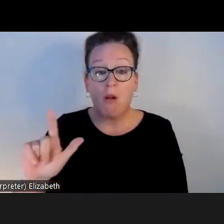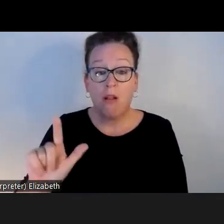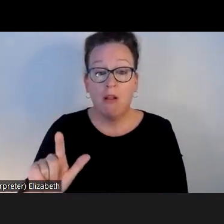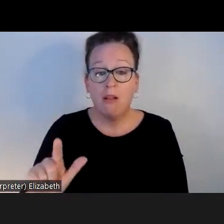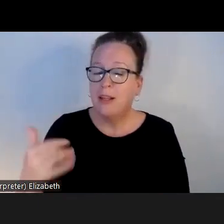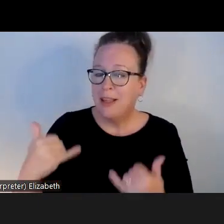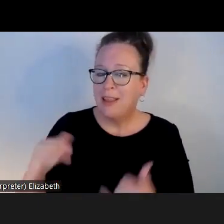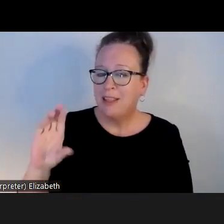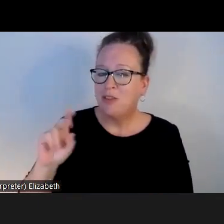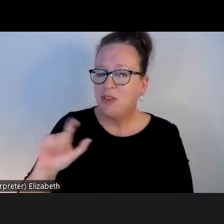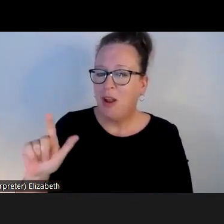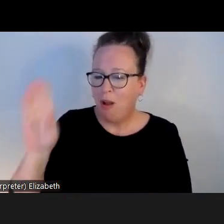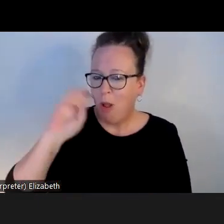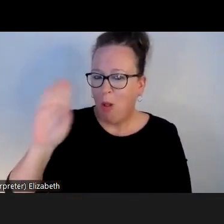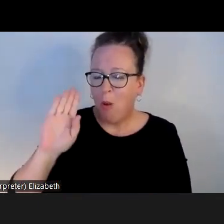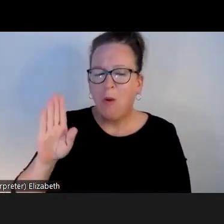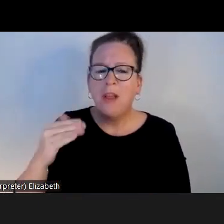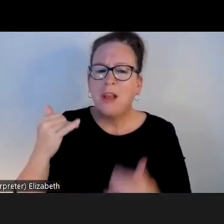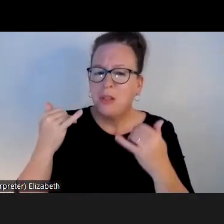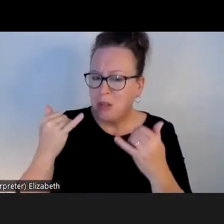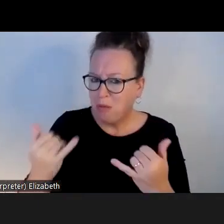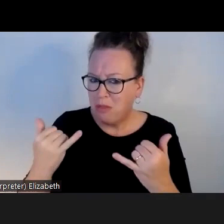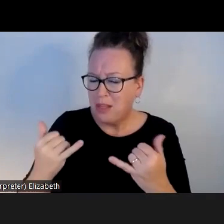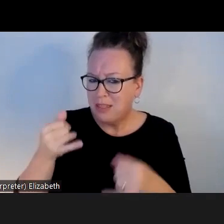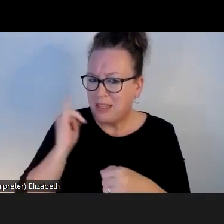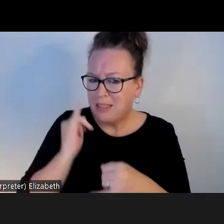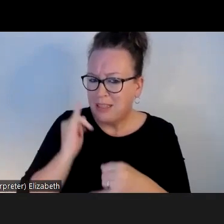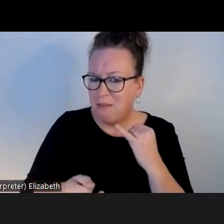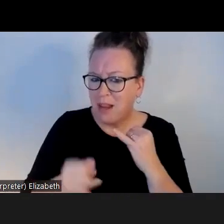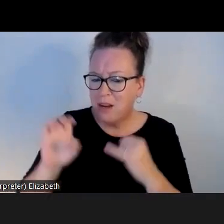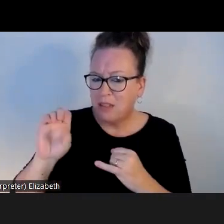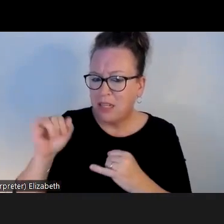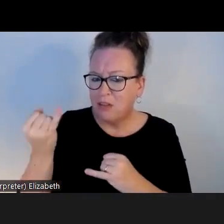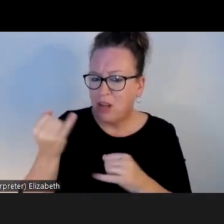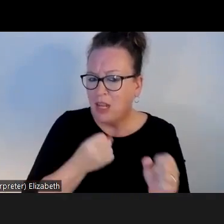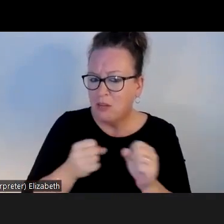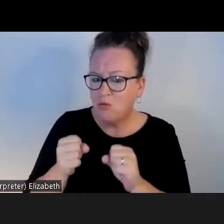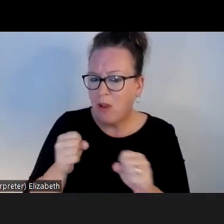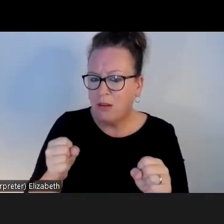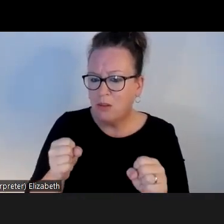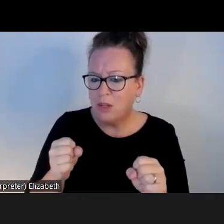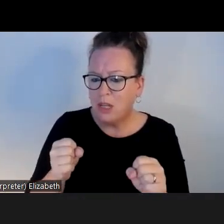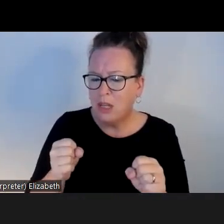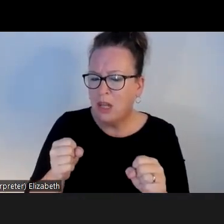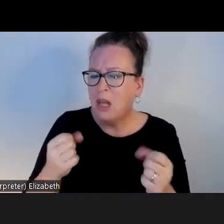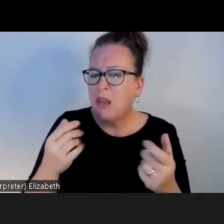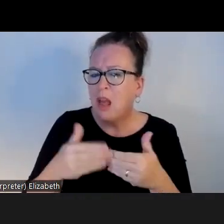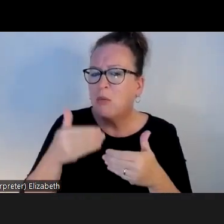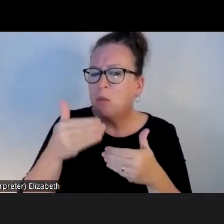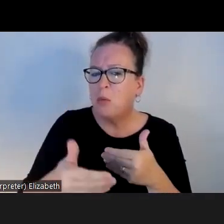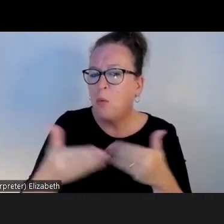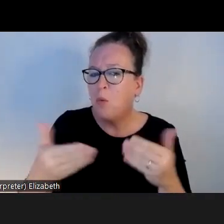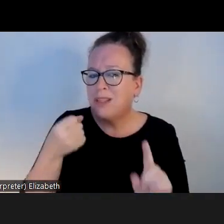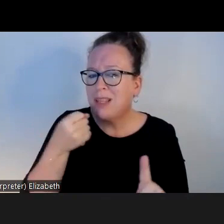This is Cheryl Holly. So if this is the final environmental justice strategy, then what will be the impact of